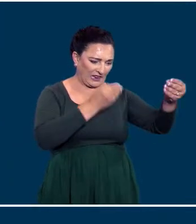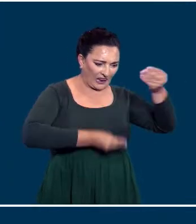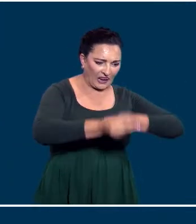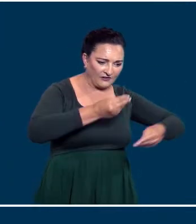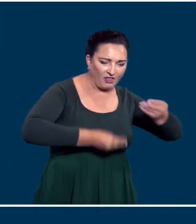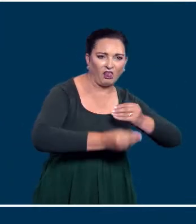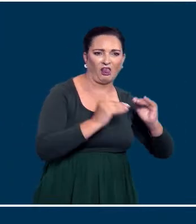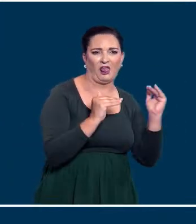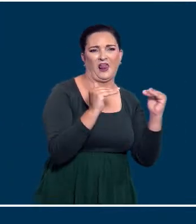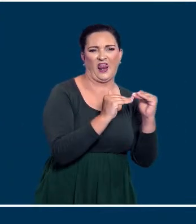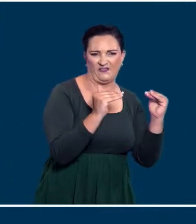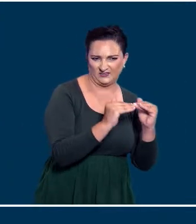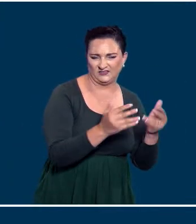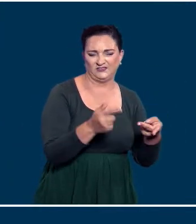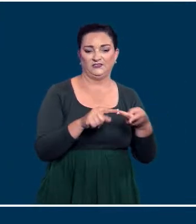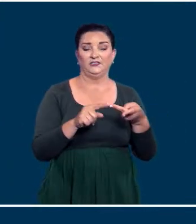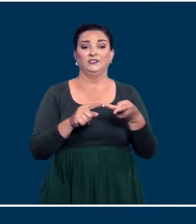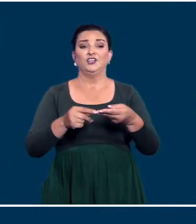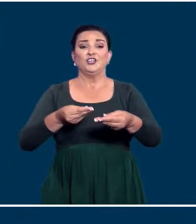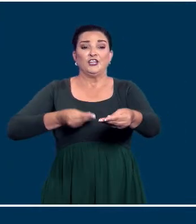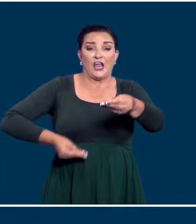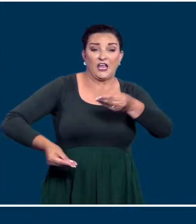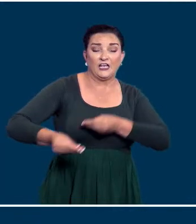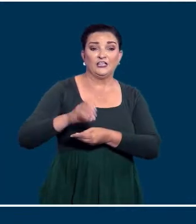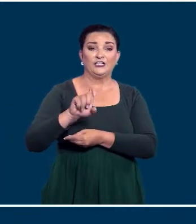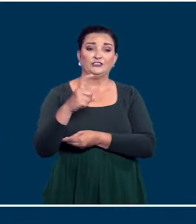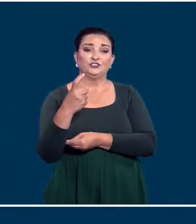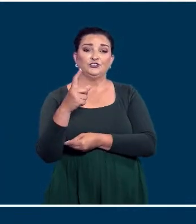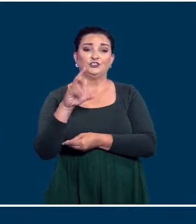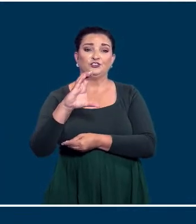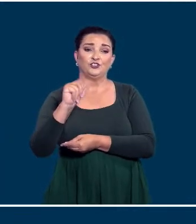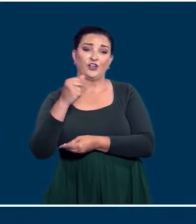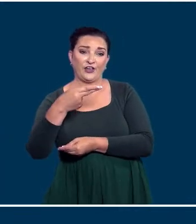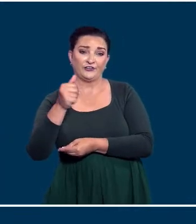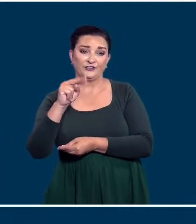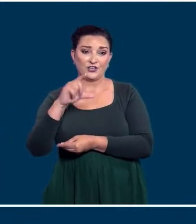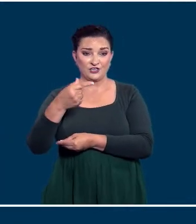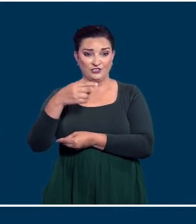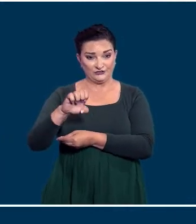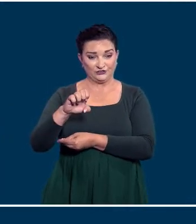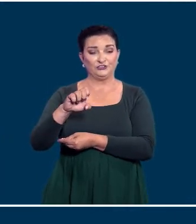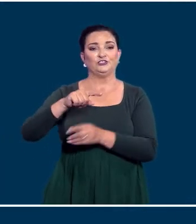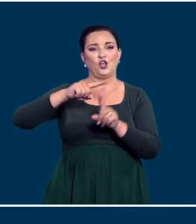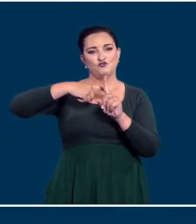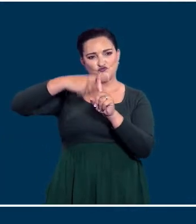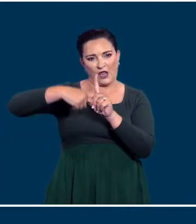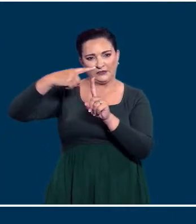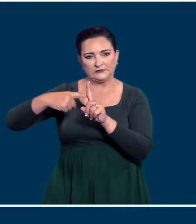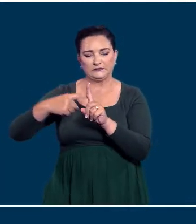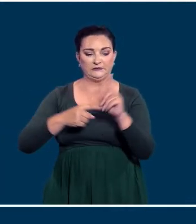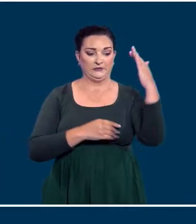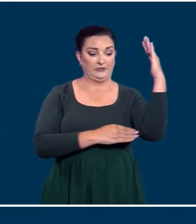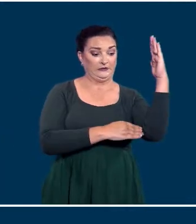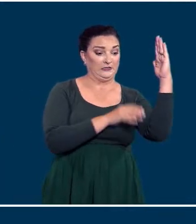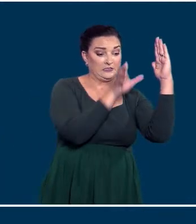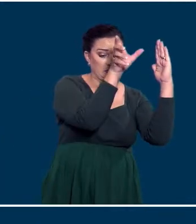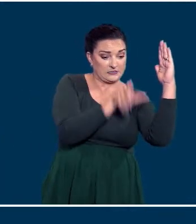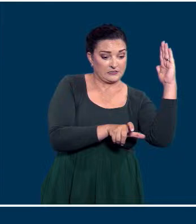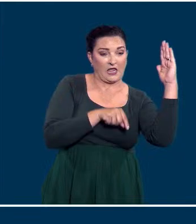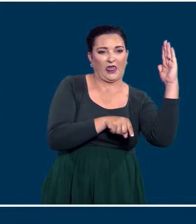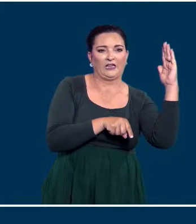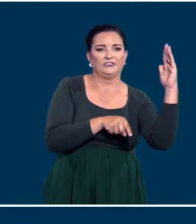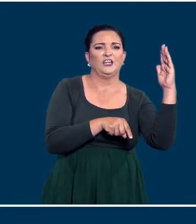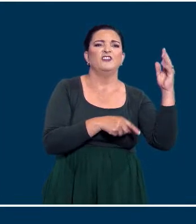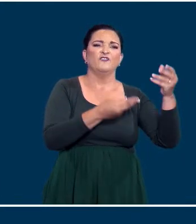exchange rate, in part through inflation expectations. And so the exchange rate measure on the left-hand chart is the nominal effective exchange